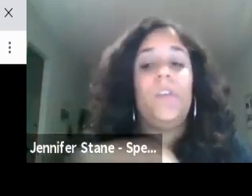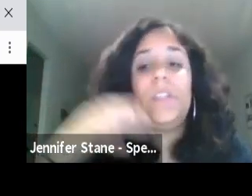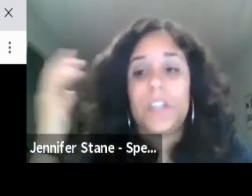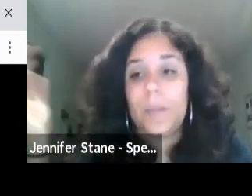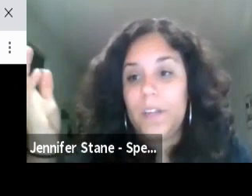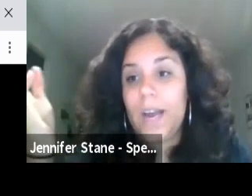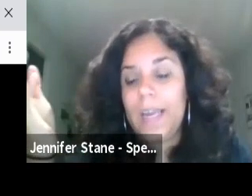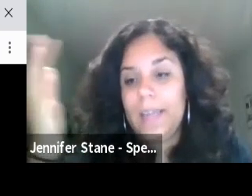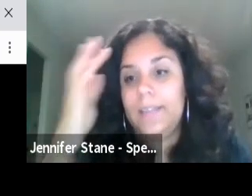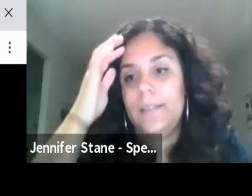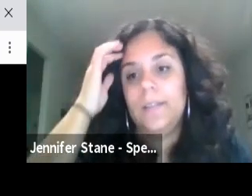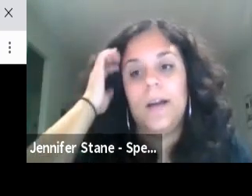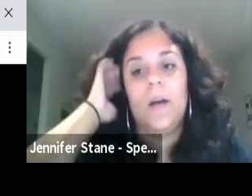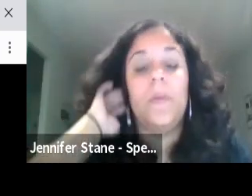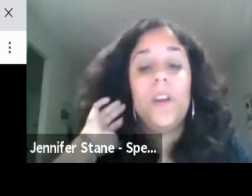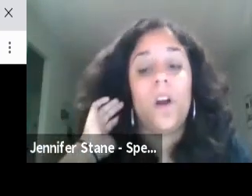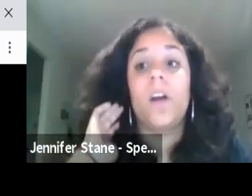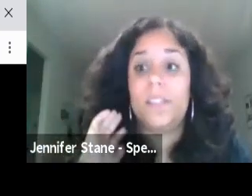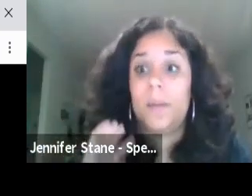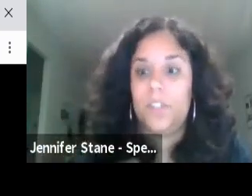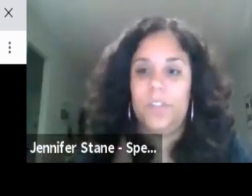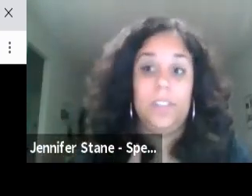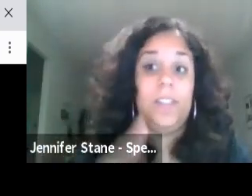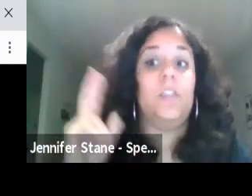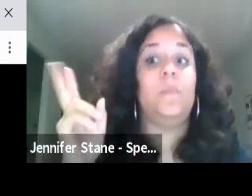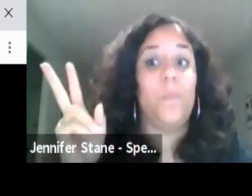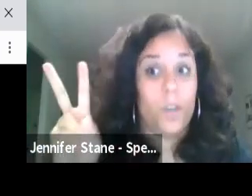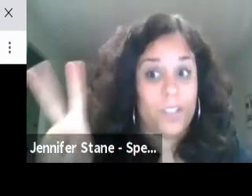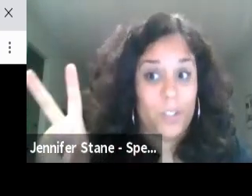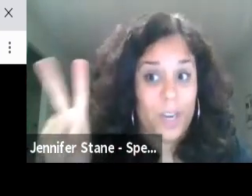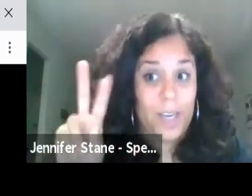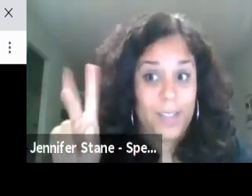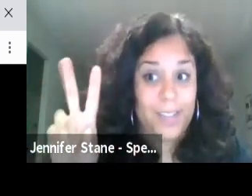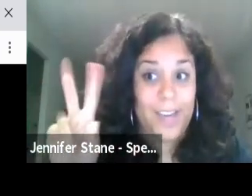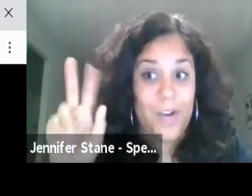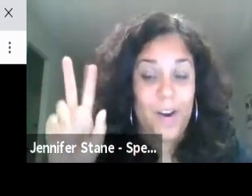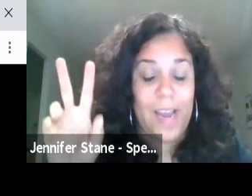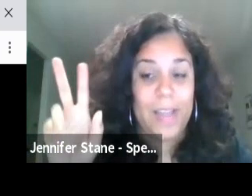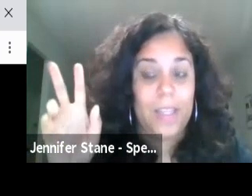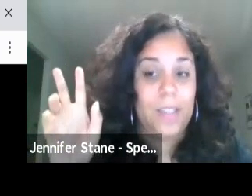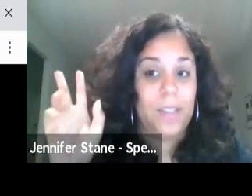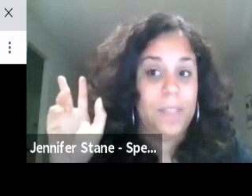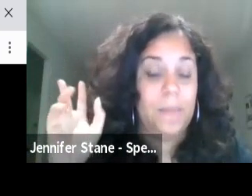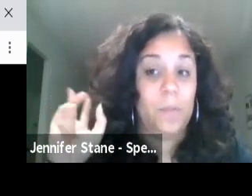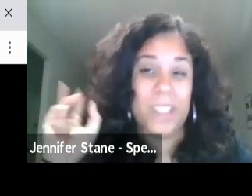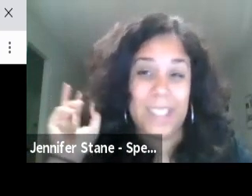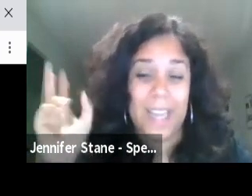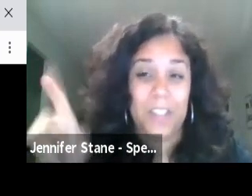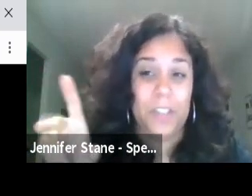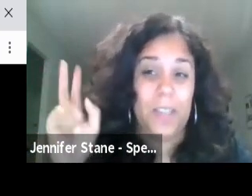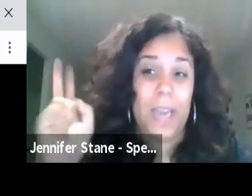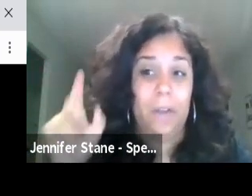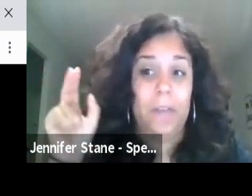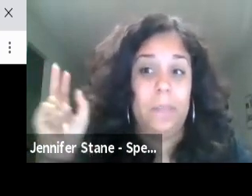Of course, sodas are going to be your highest, but there are some juices and sports drinks. I know our athletes sometimes really